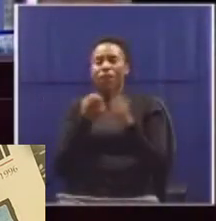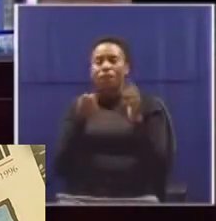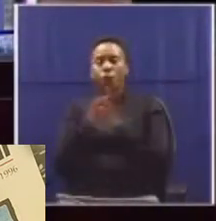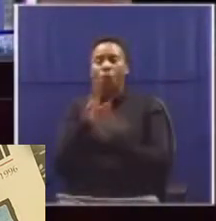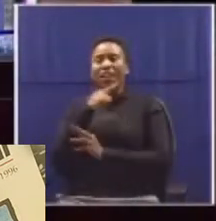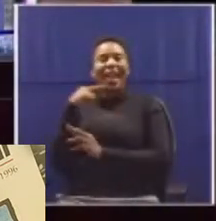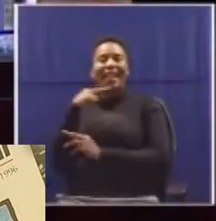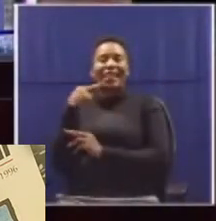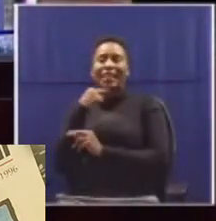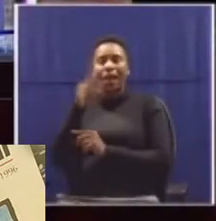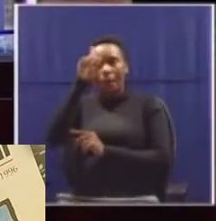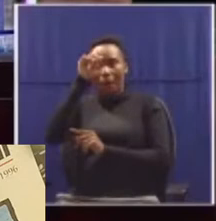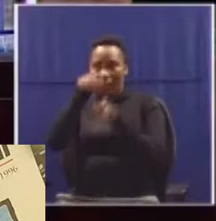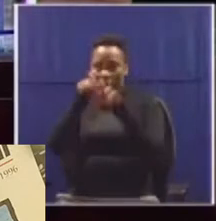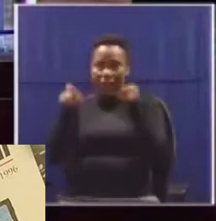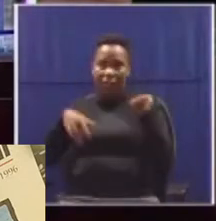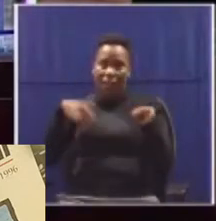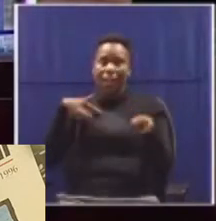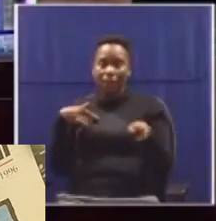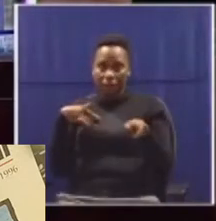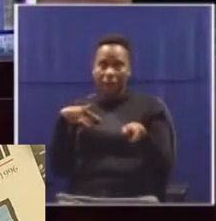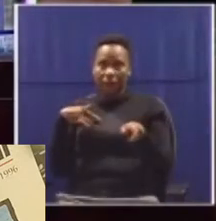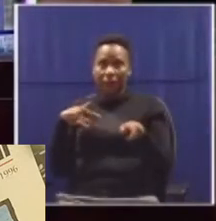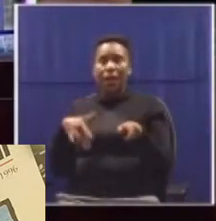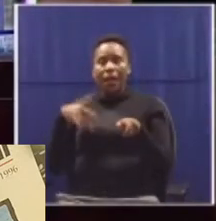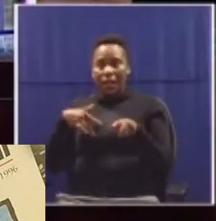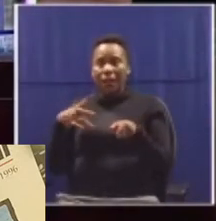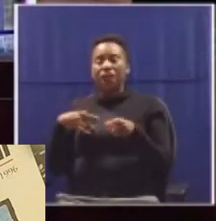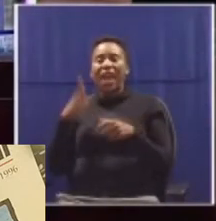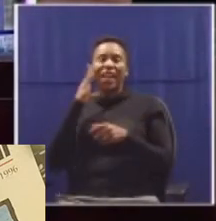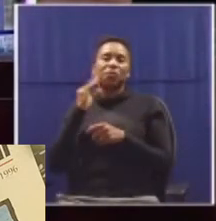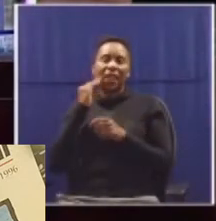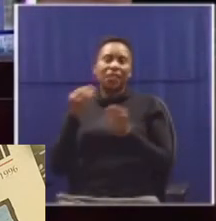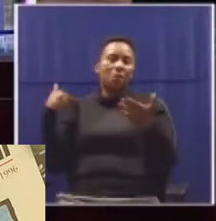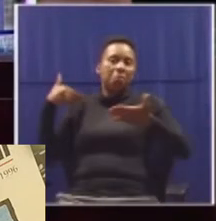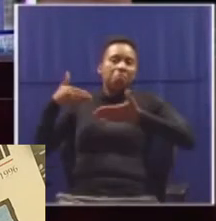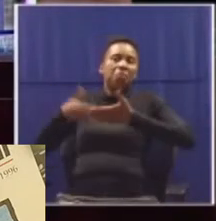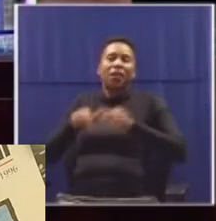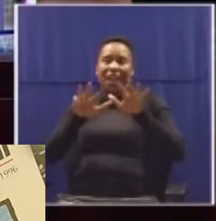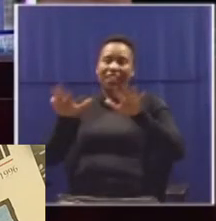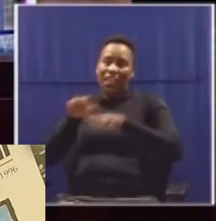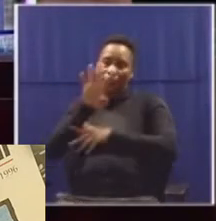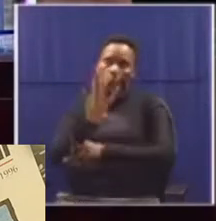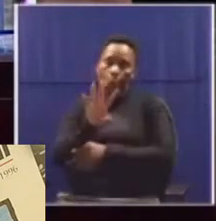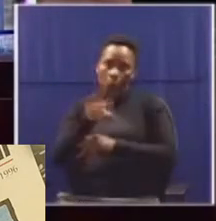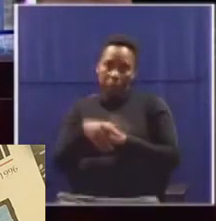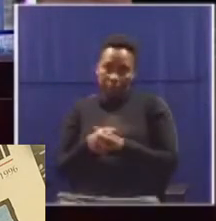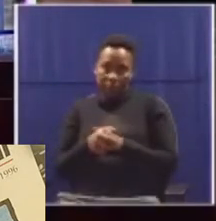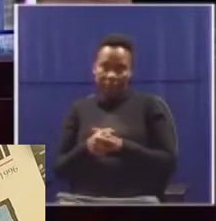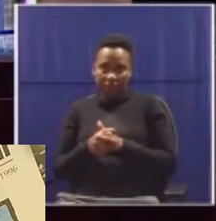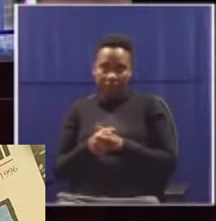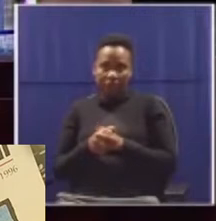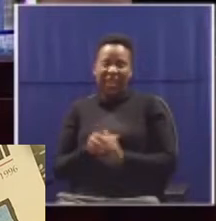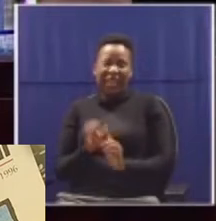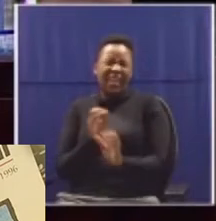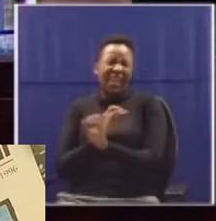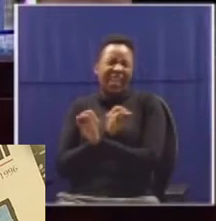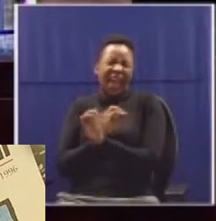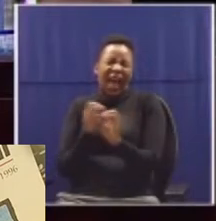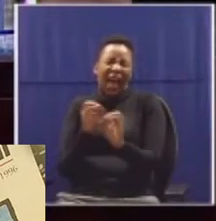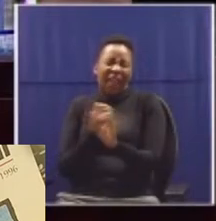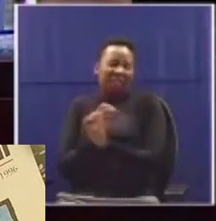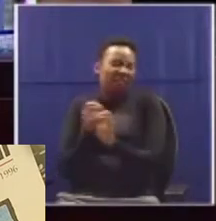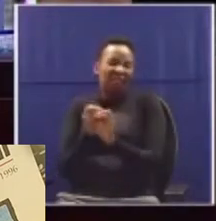people's life loved experience since 1994. there is absolutely nothing